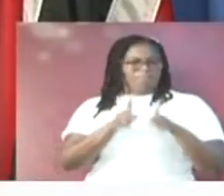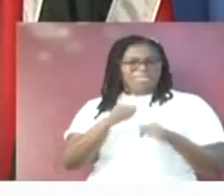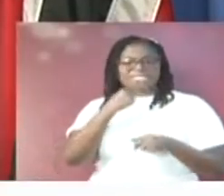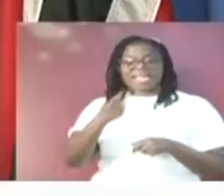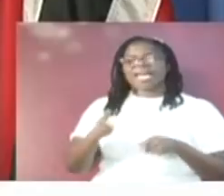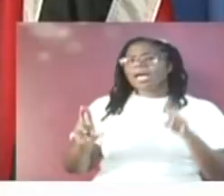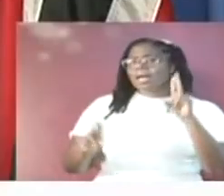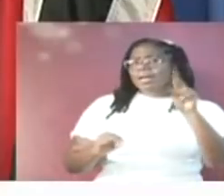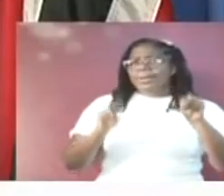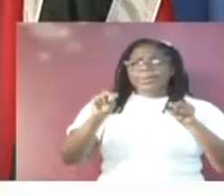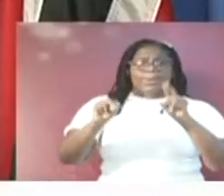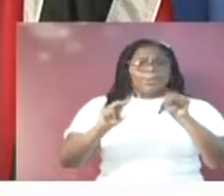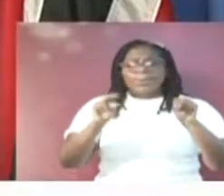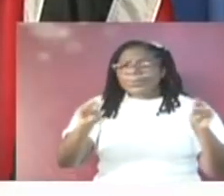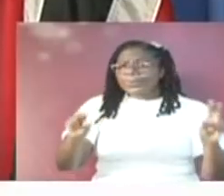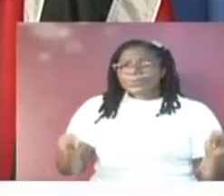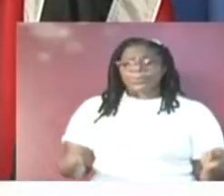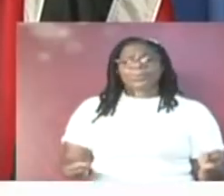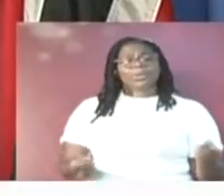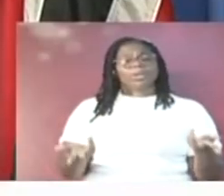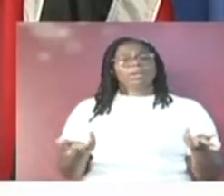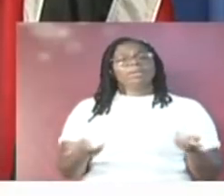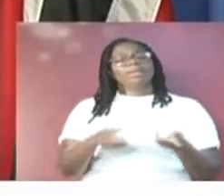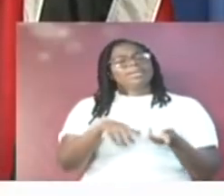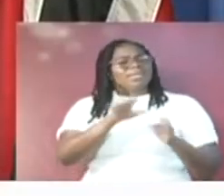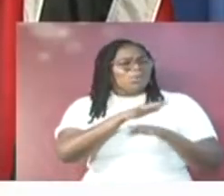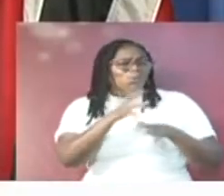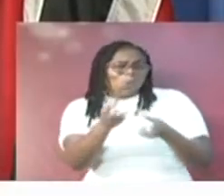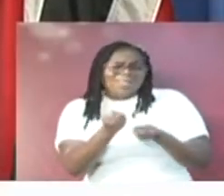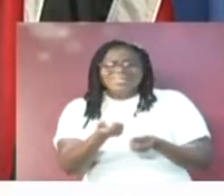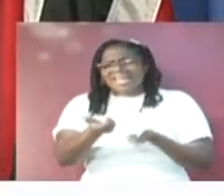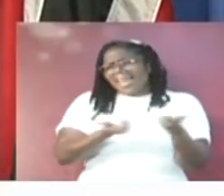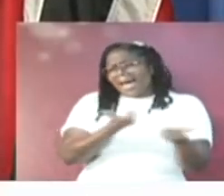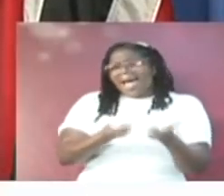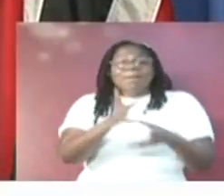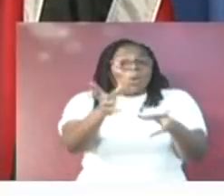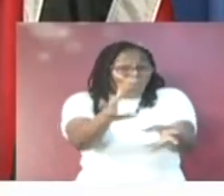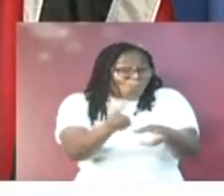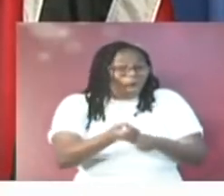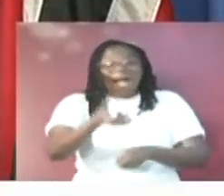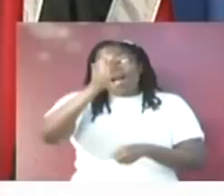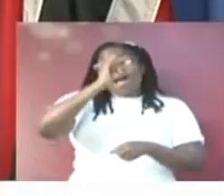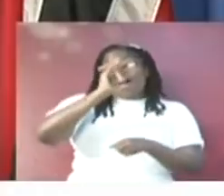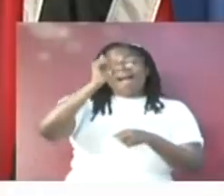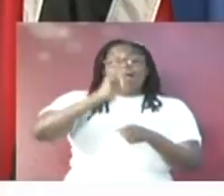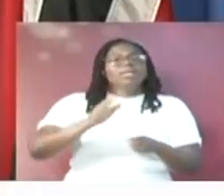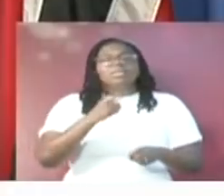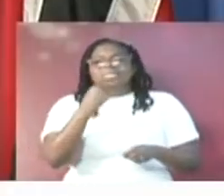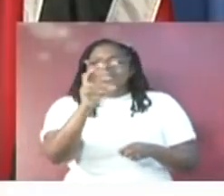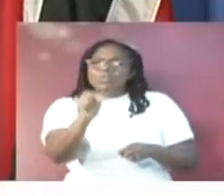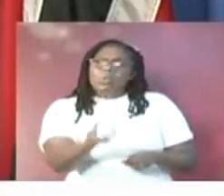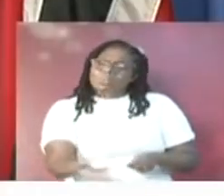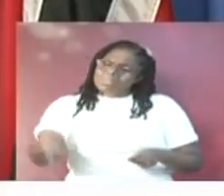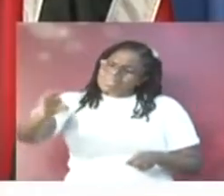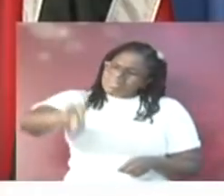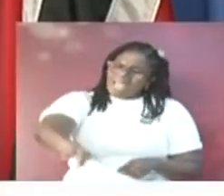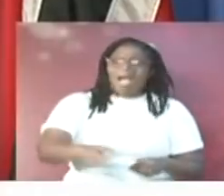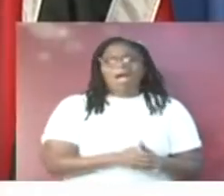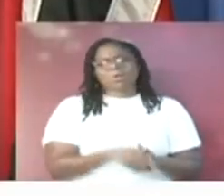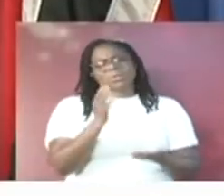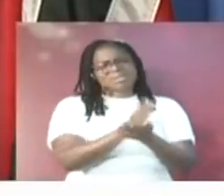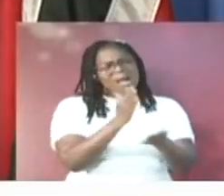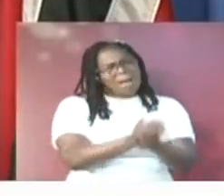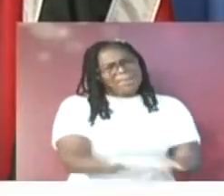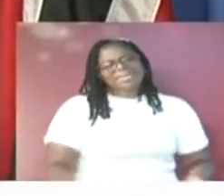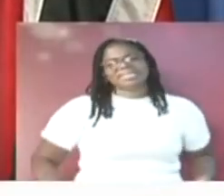graphs down. Can't say that. And as a decision maker in this country, the ultimate